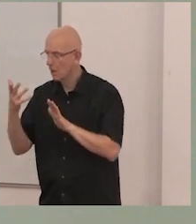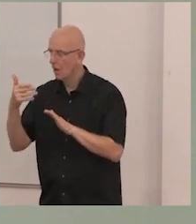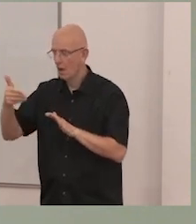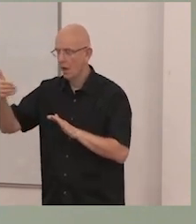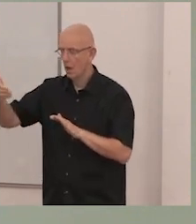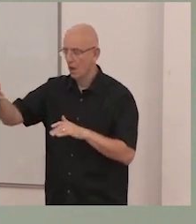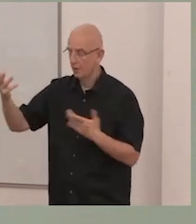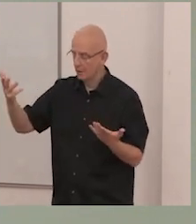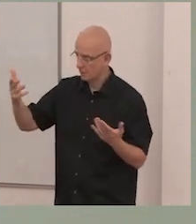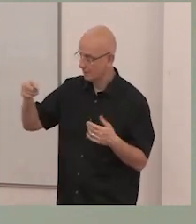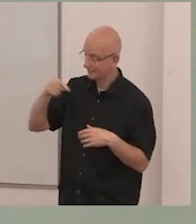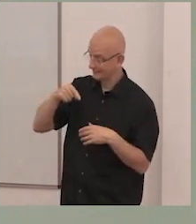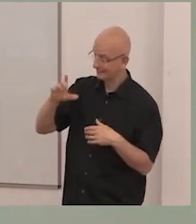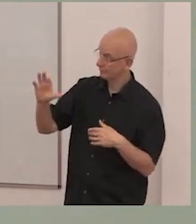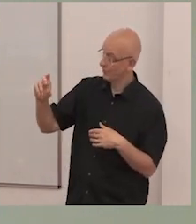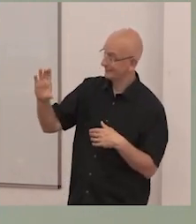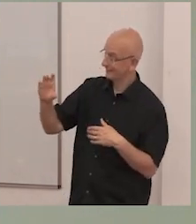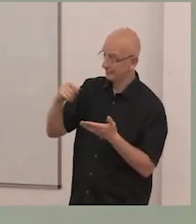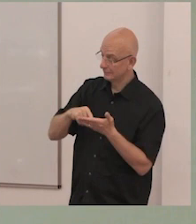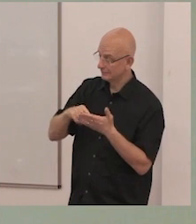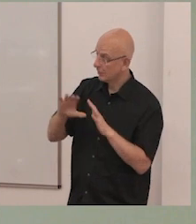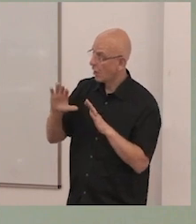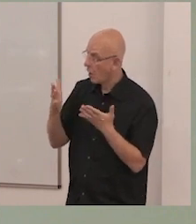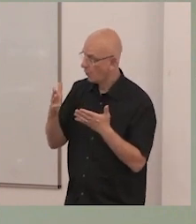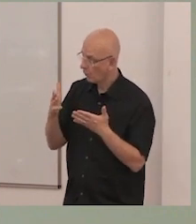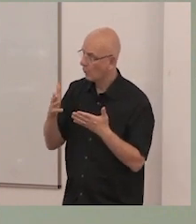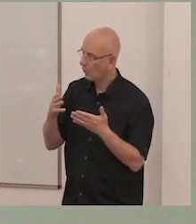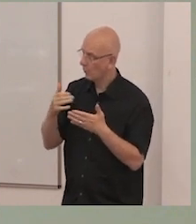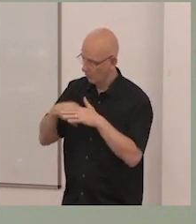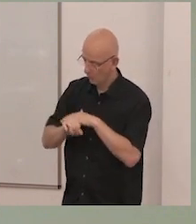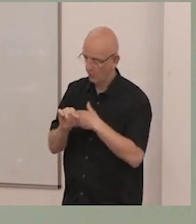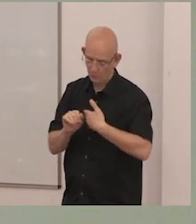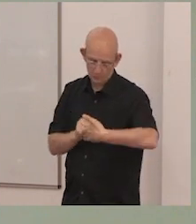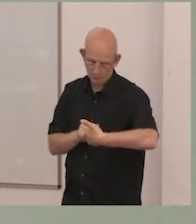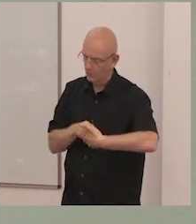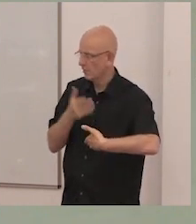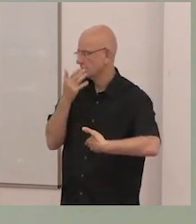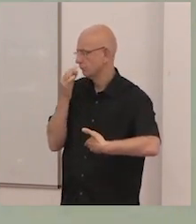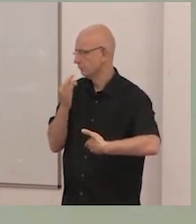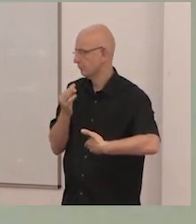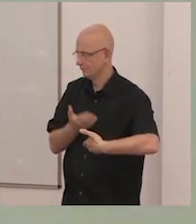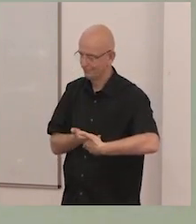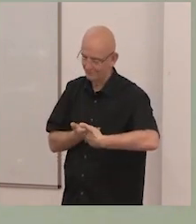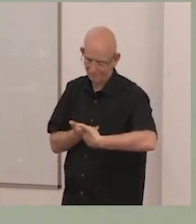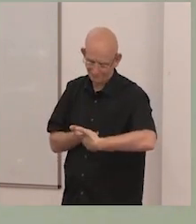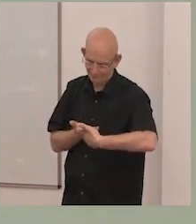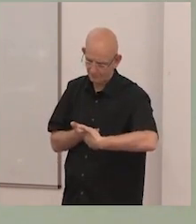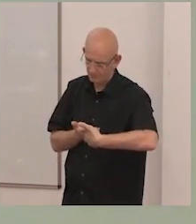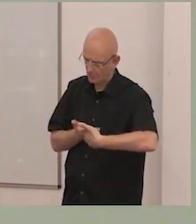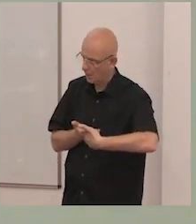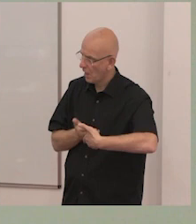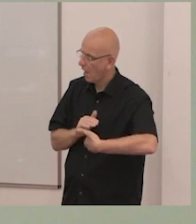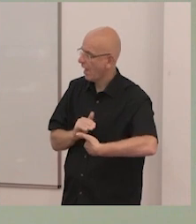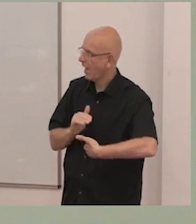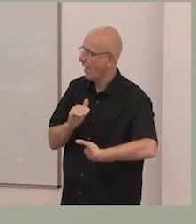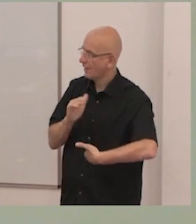War, with a lot of compromises which were needed at that time. It's still a miracle that they